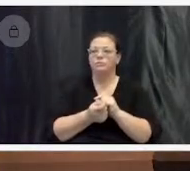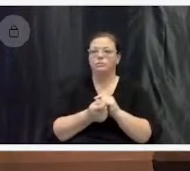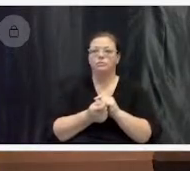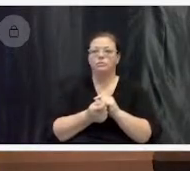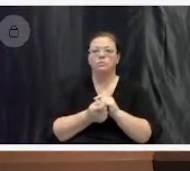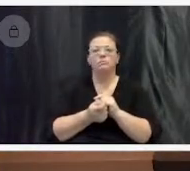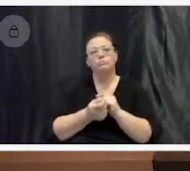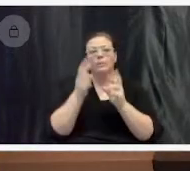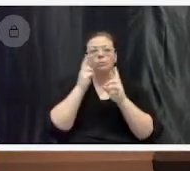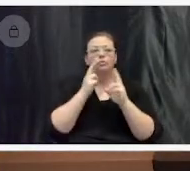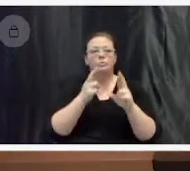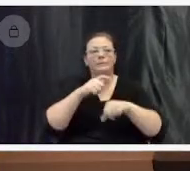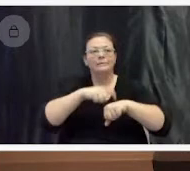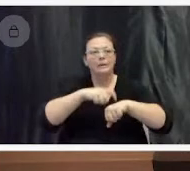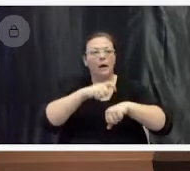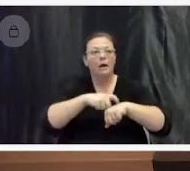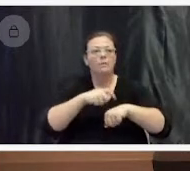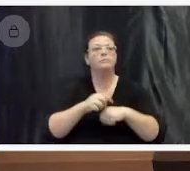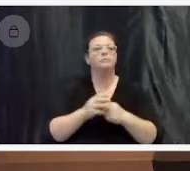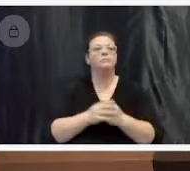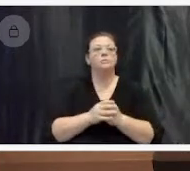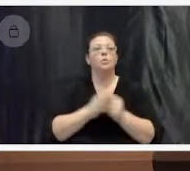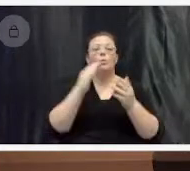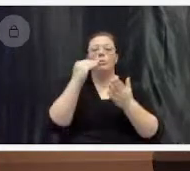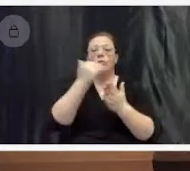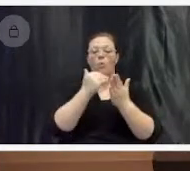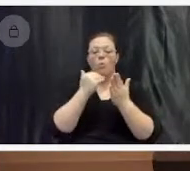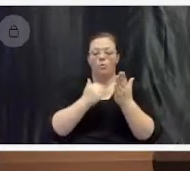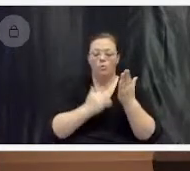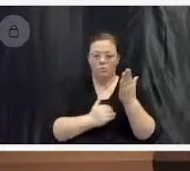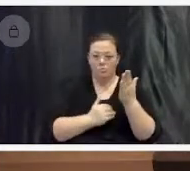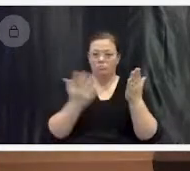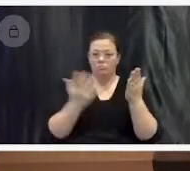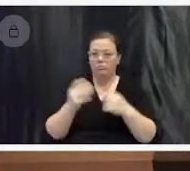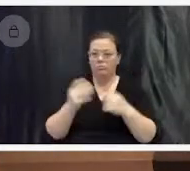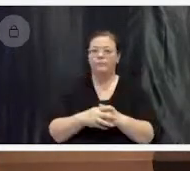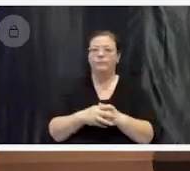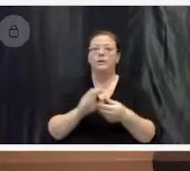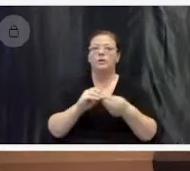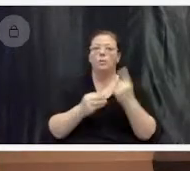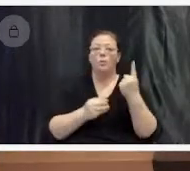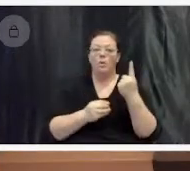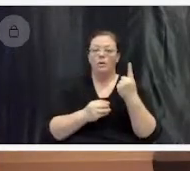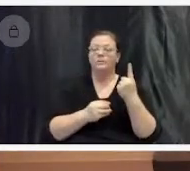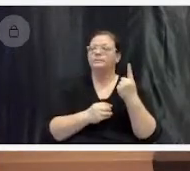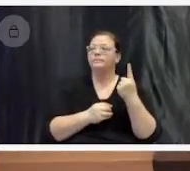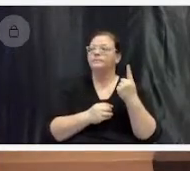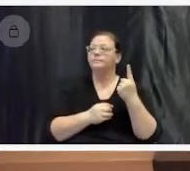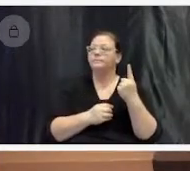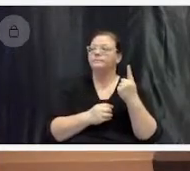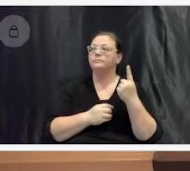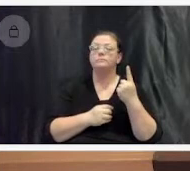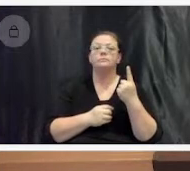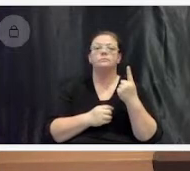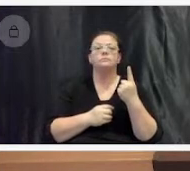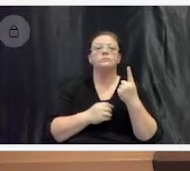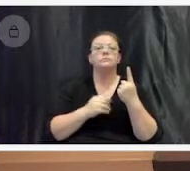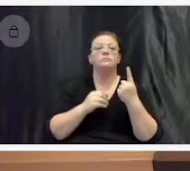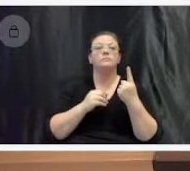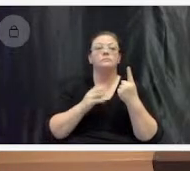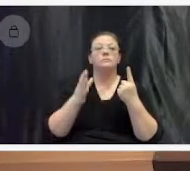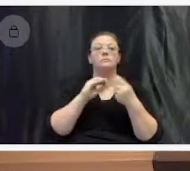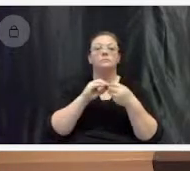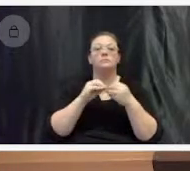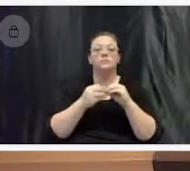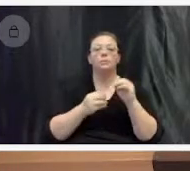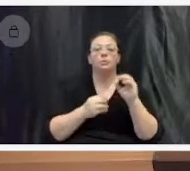to respective of time. So the order will be as follow. Item number 1. The next one would be